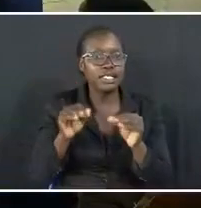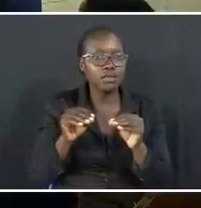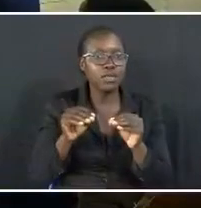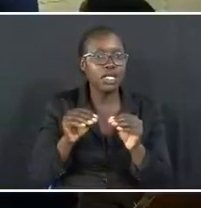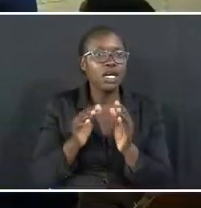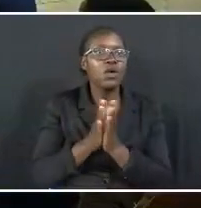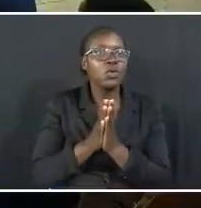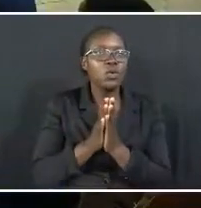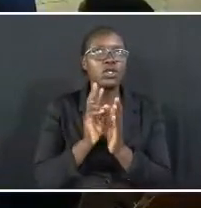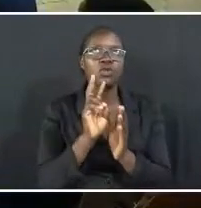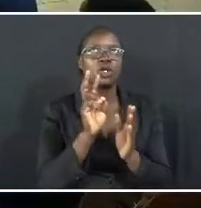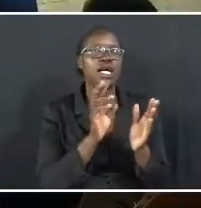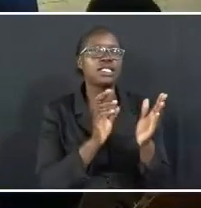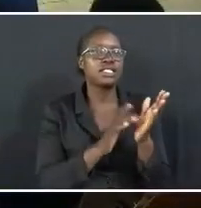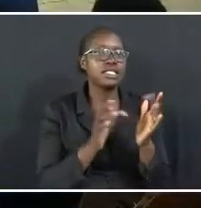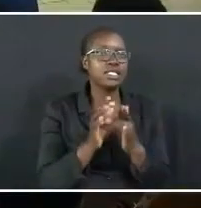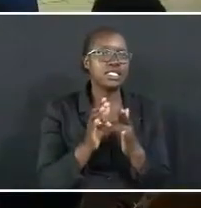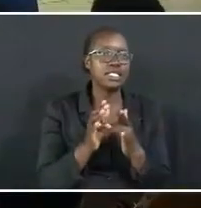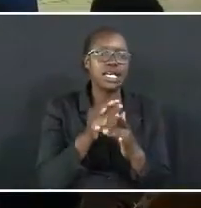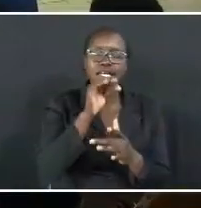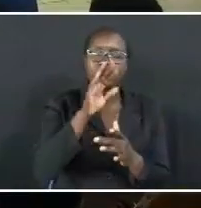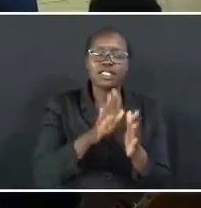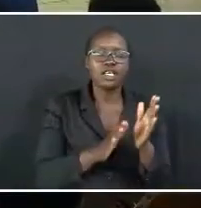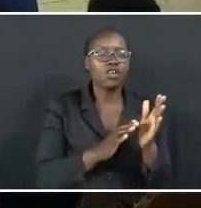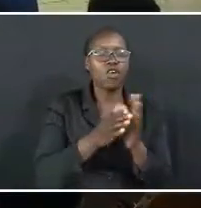look at Jesus. Jesus was the Son of God.